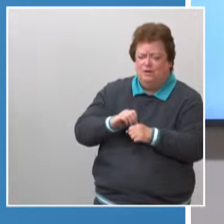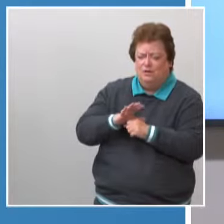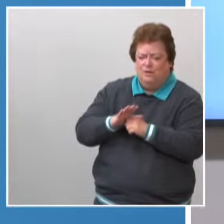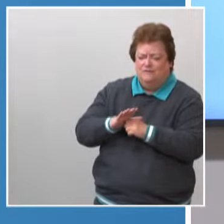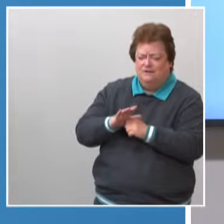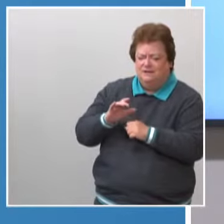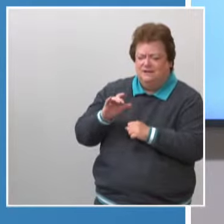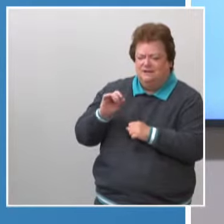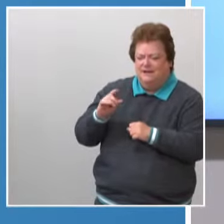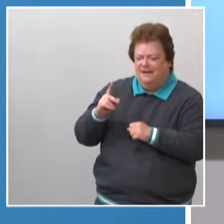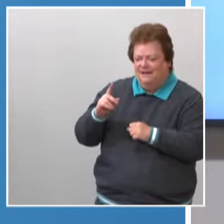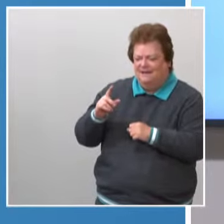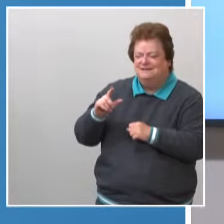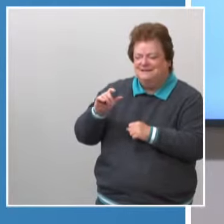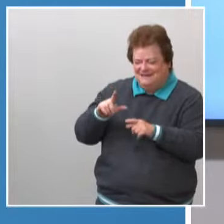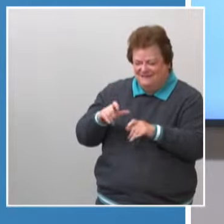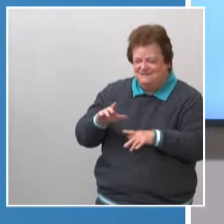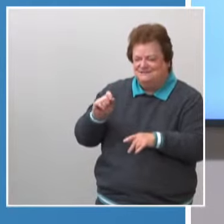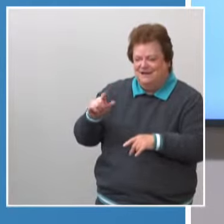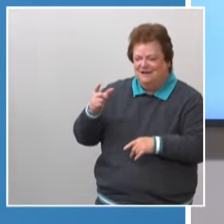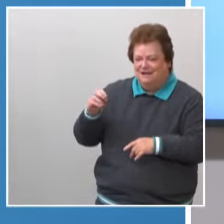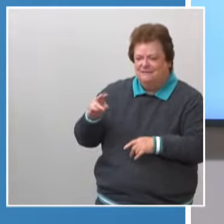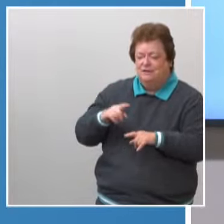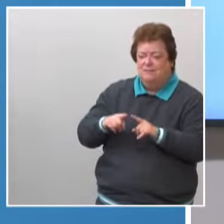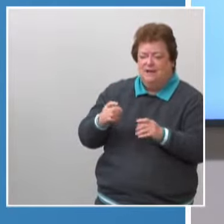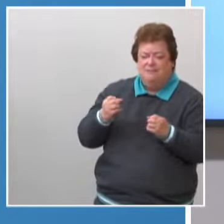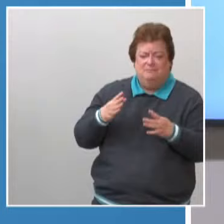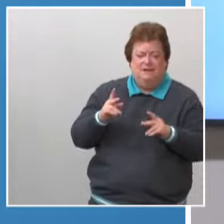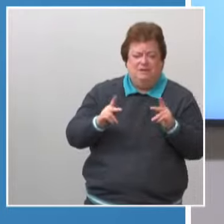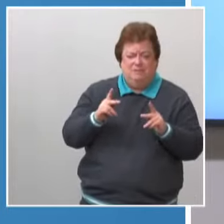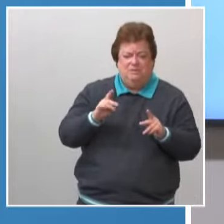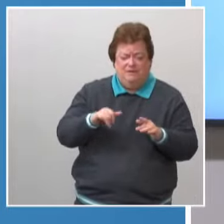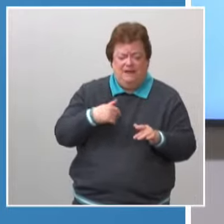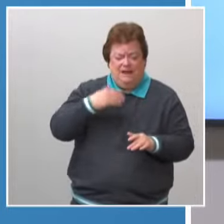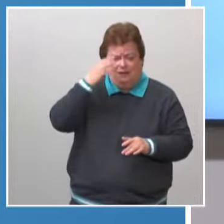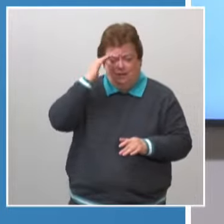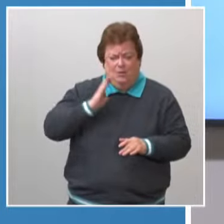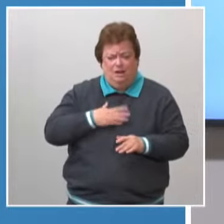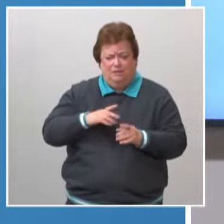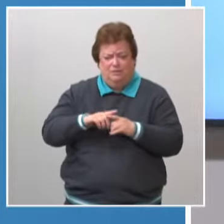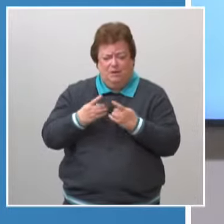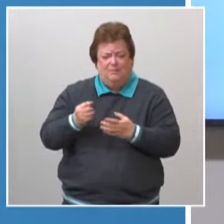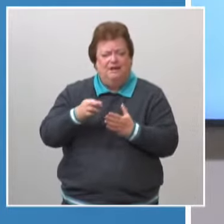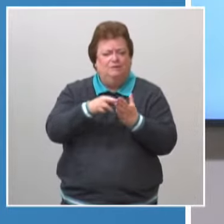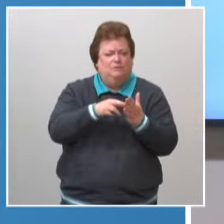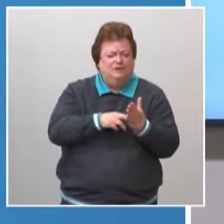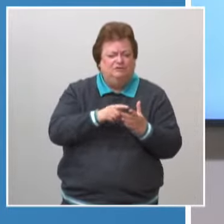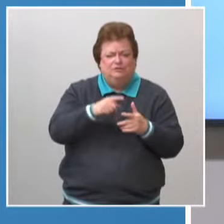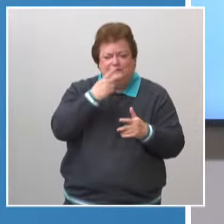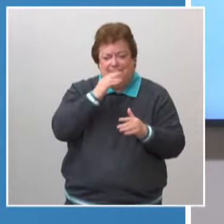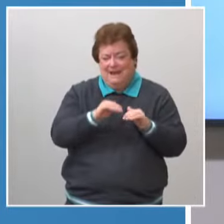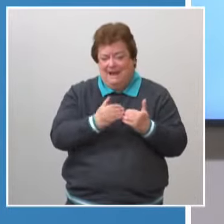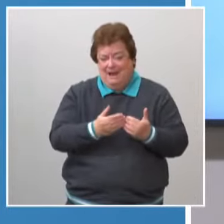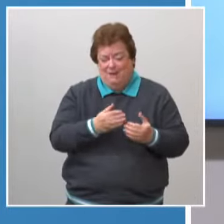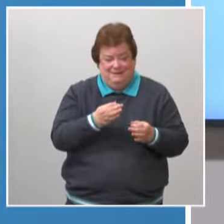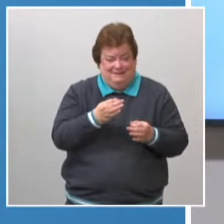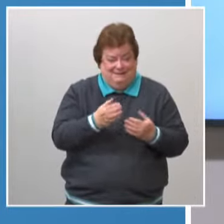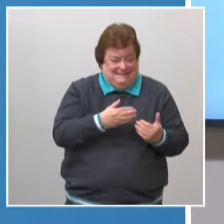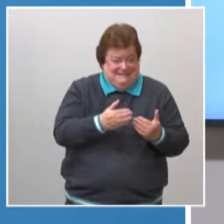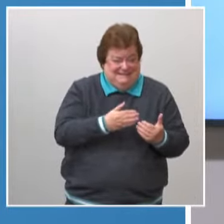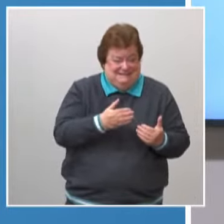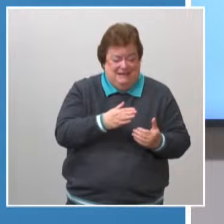covid.gov or covidtest.gov. But several people I know and at our department have registered just to see how easy it is. And